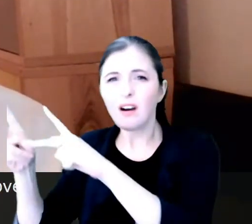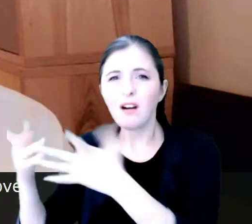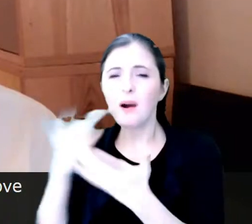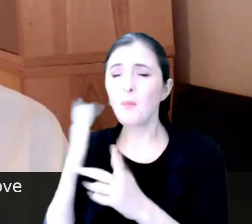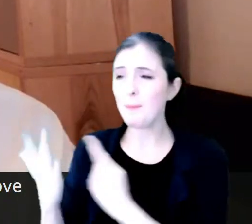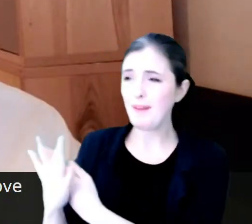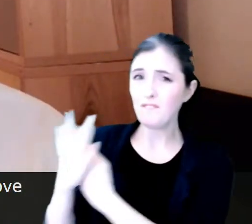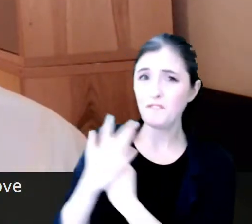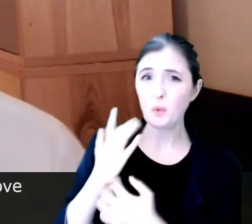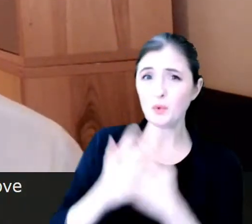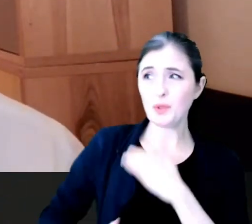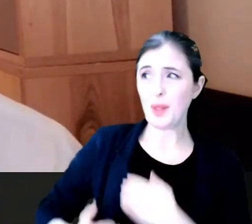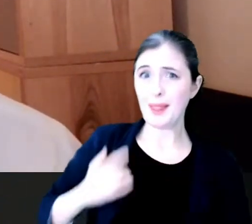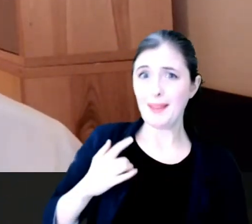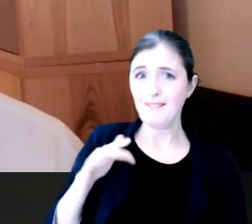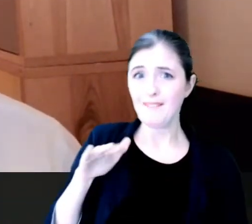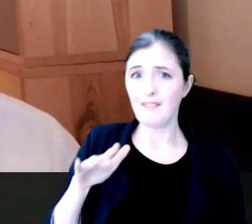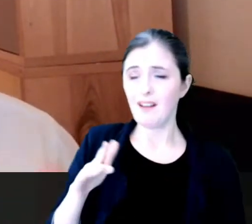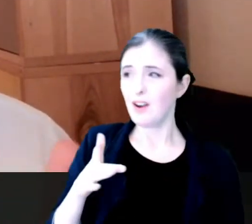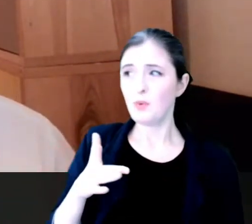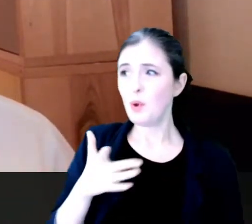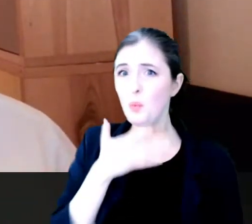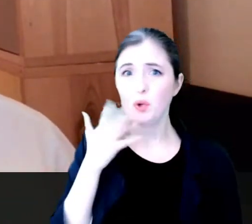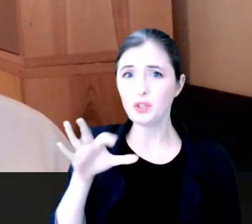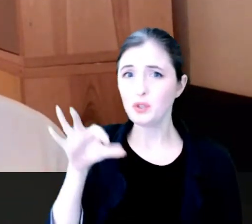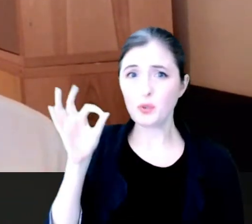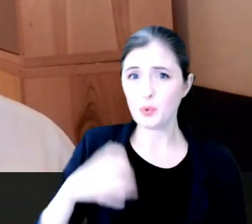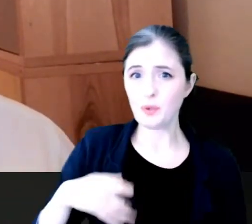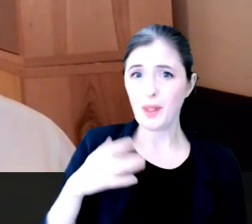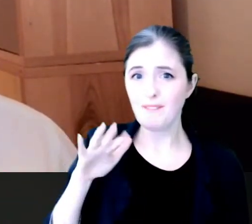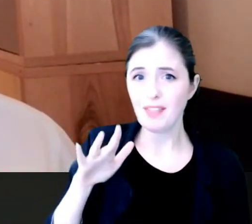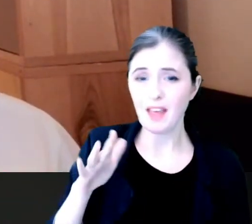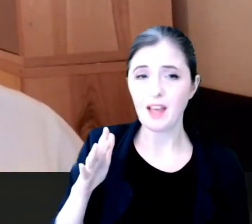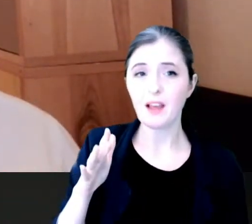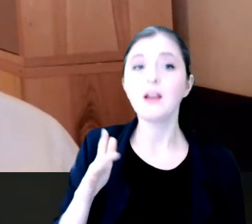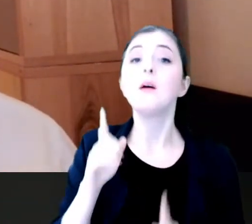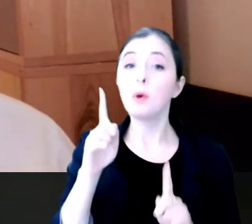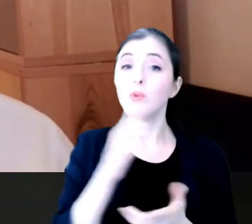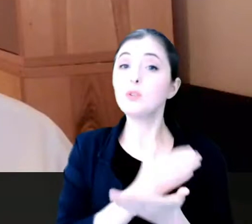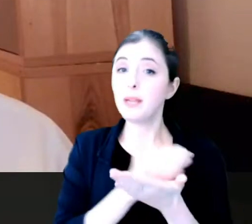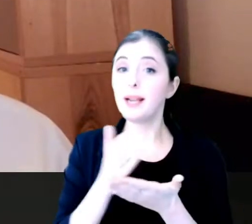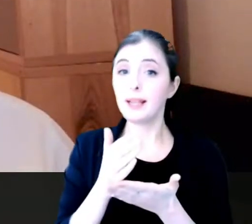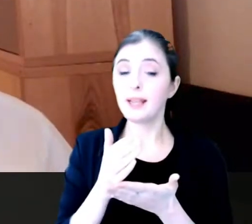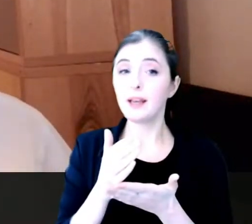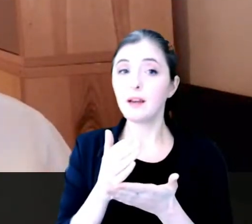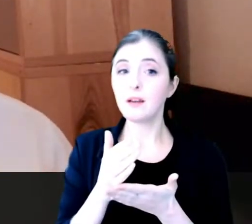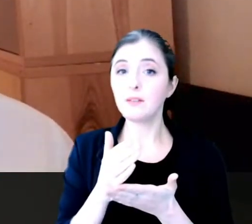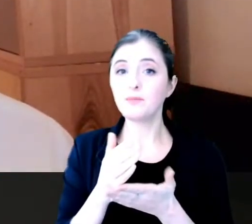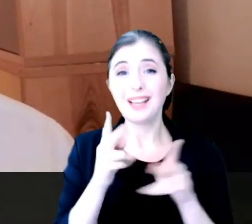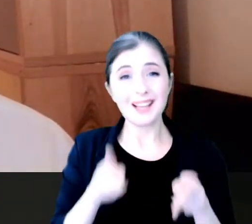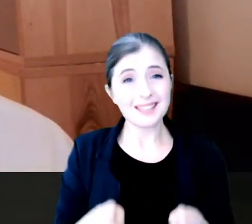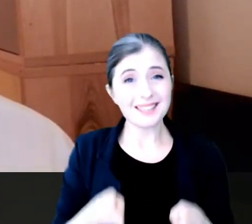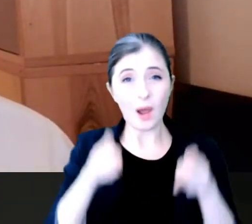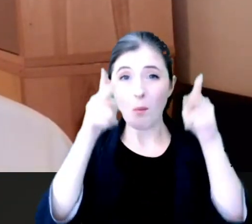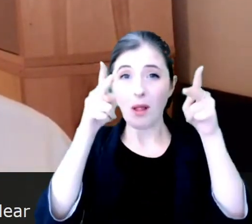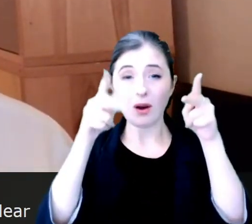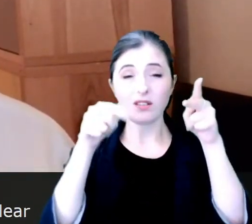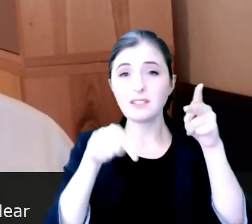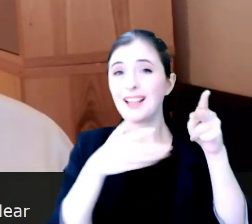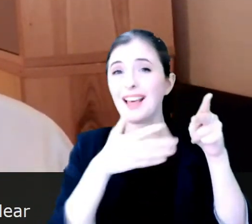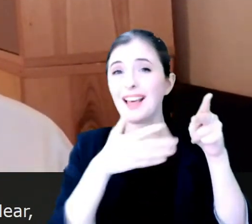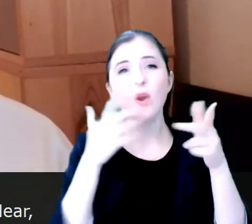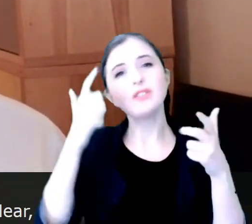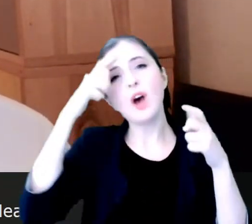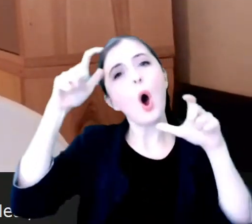they wouldn't actually choose. Let's be very, very clear. These tower blocks are not homes.